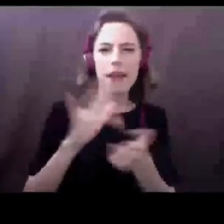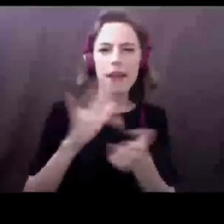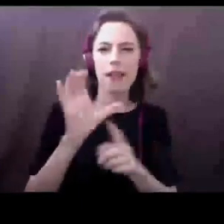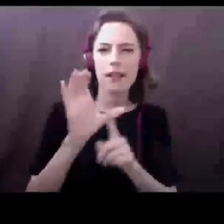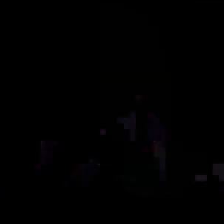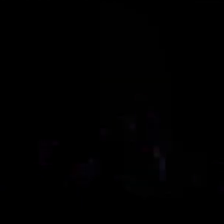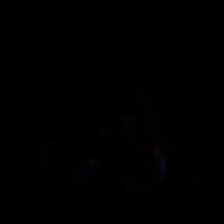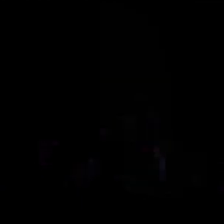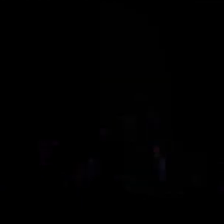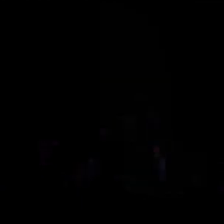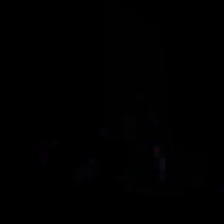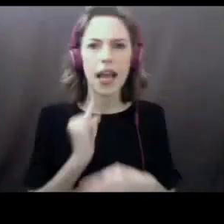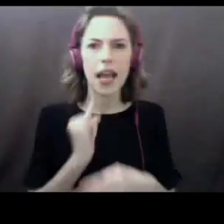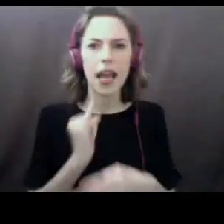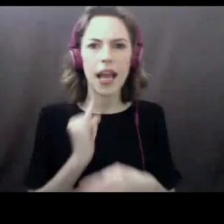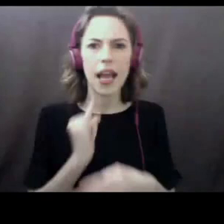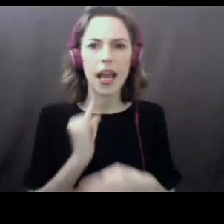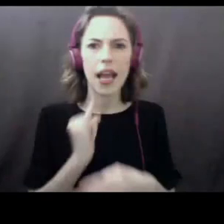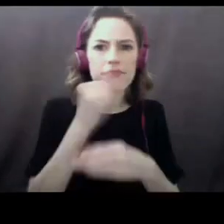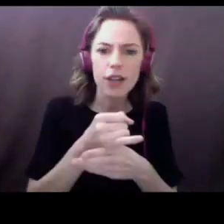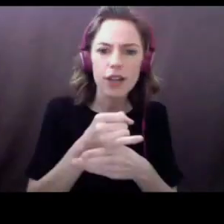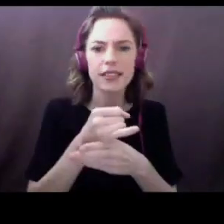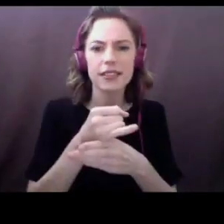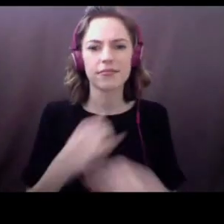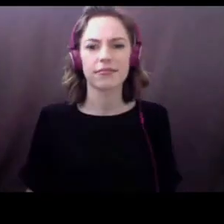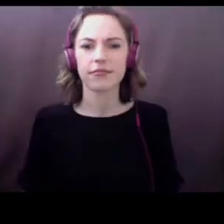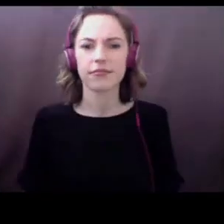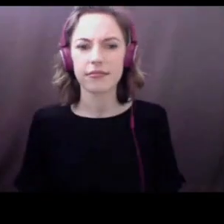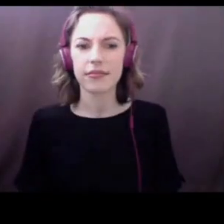as opposed because that person's